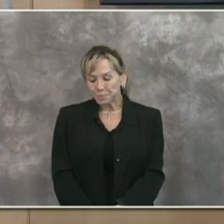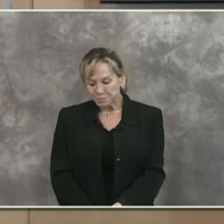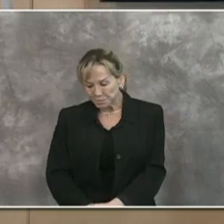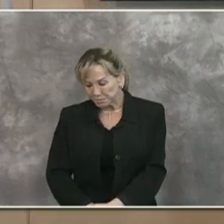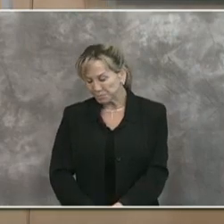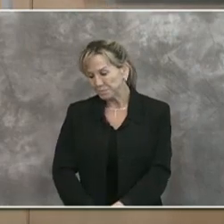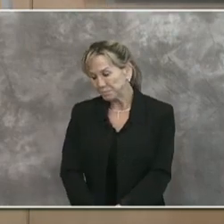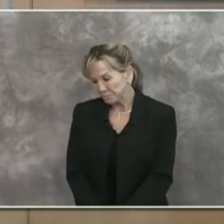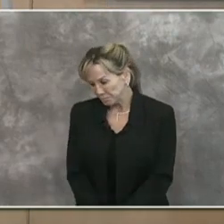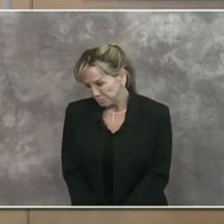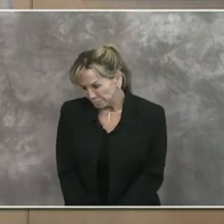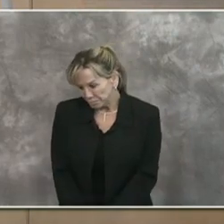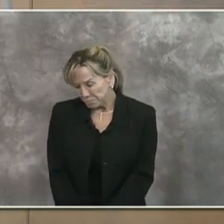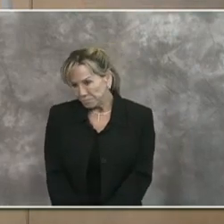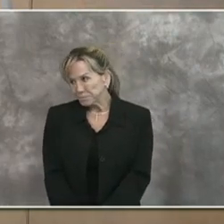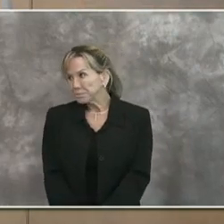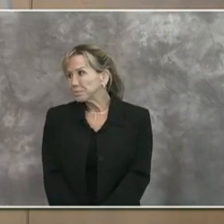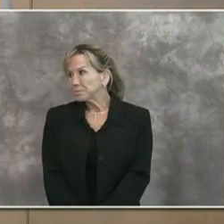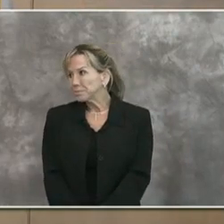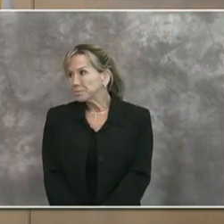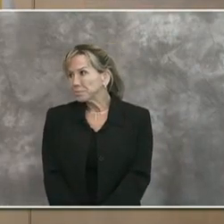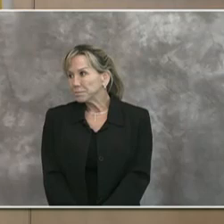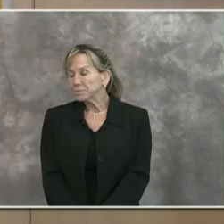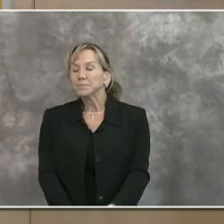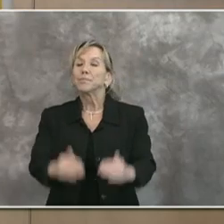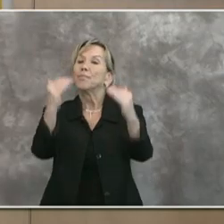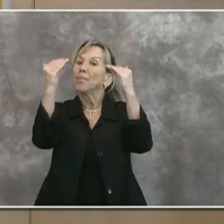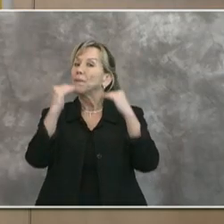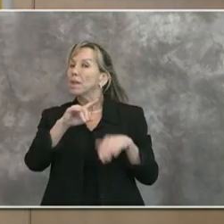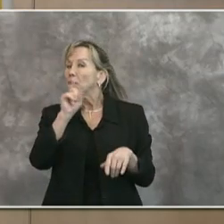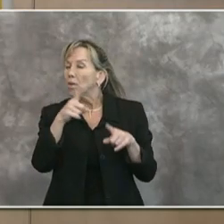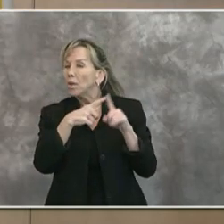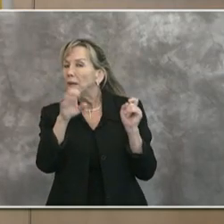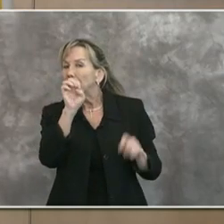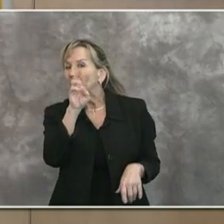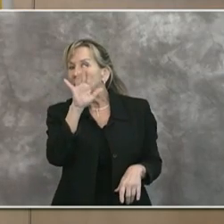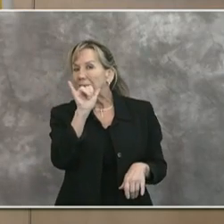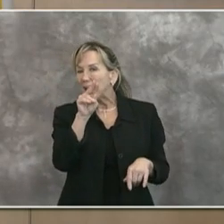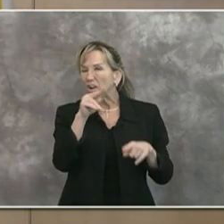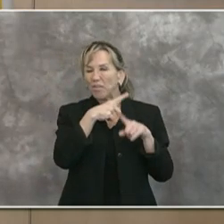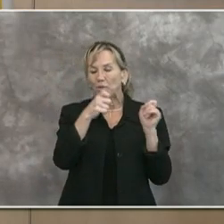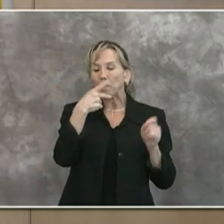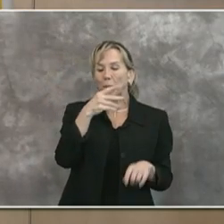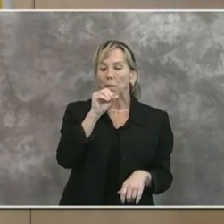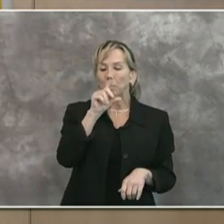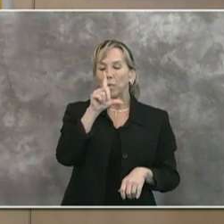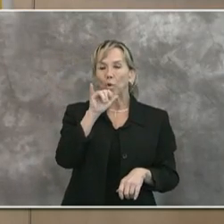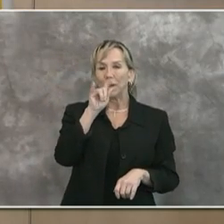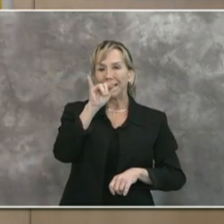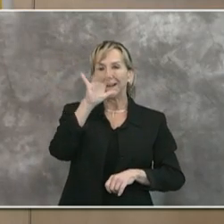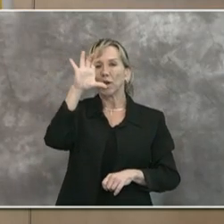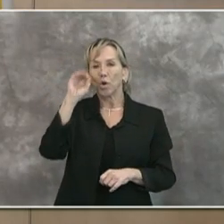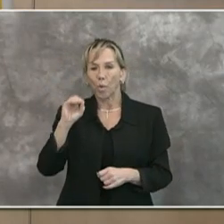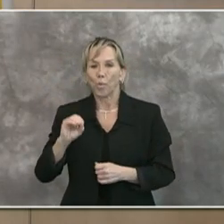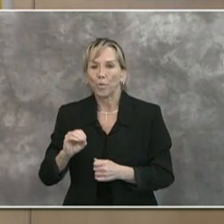here. Okay, next question. Okay, this is from Aaron Leathley from Politico.